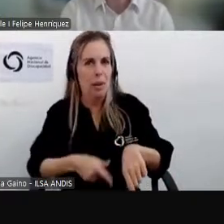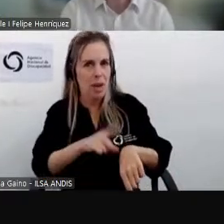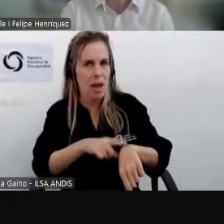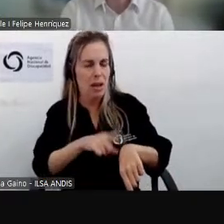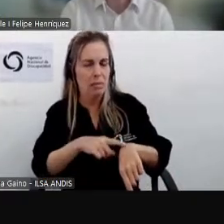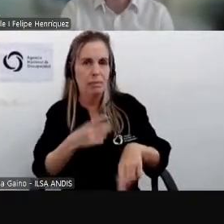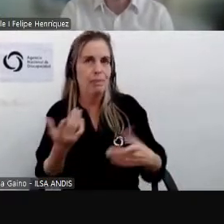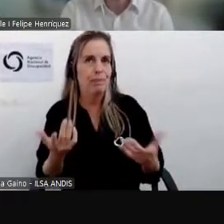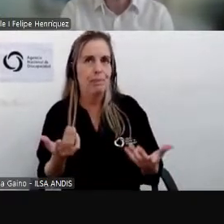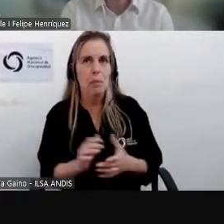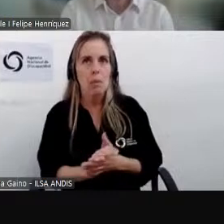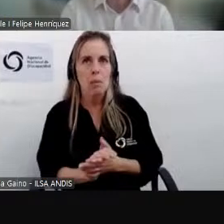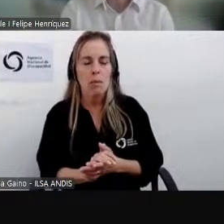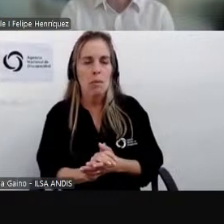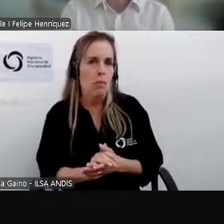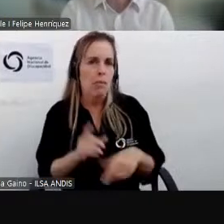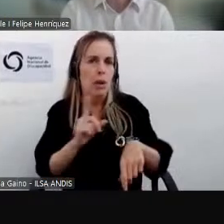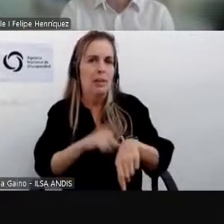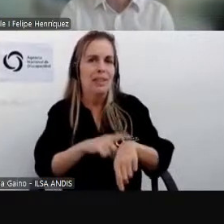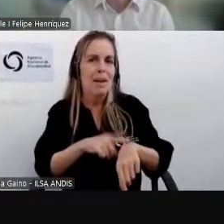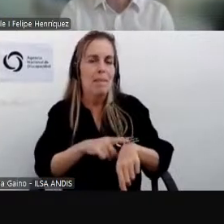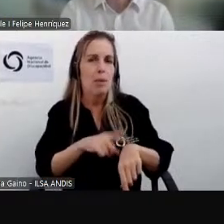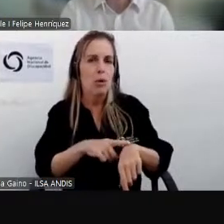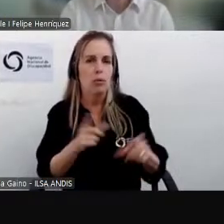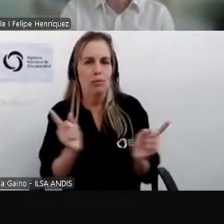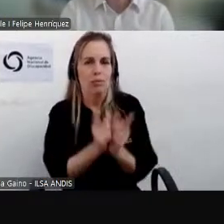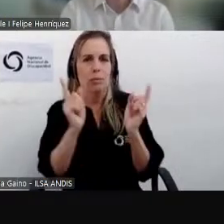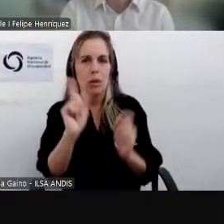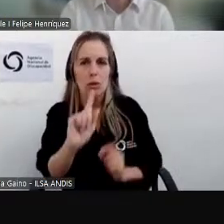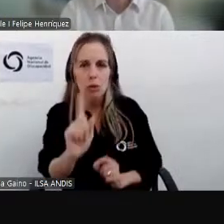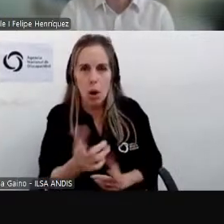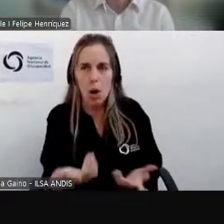the deadlines are not